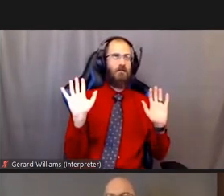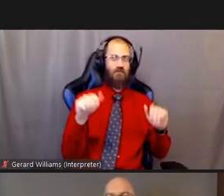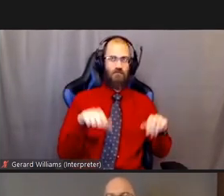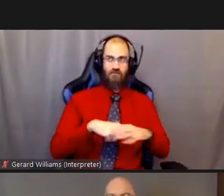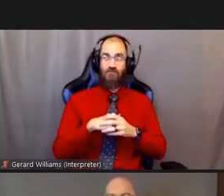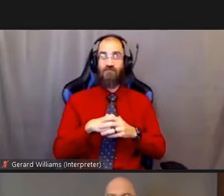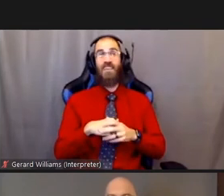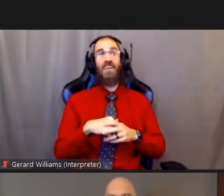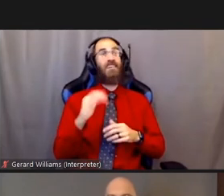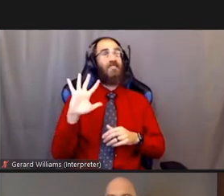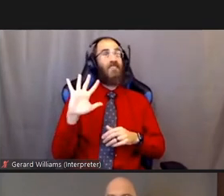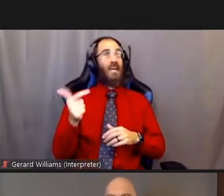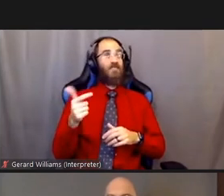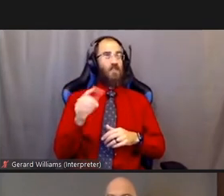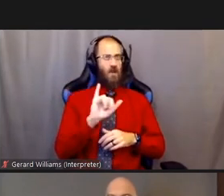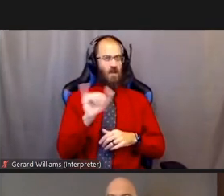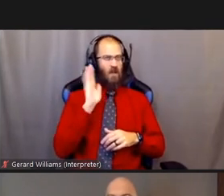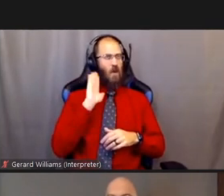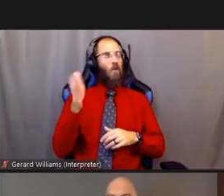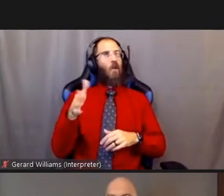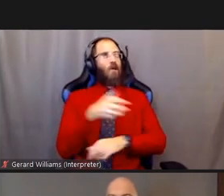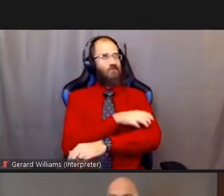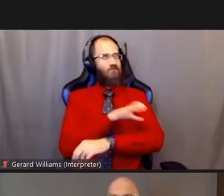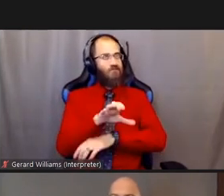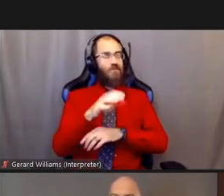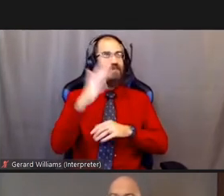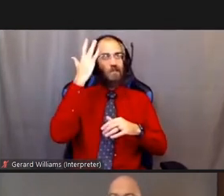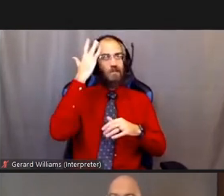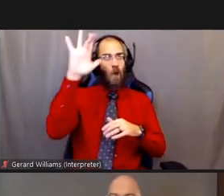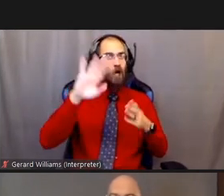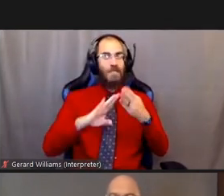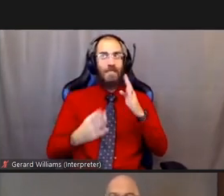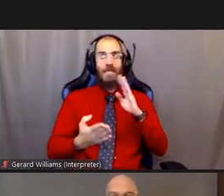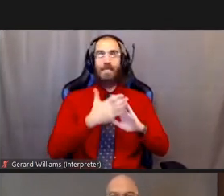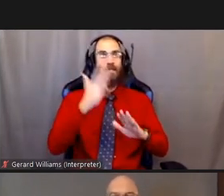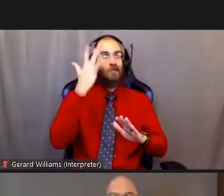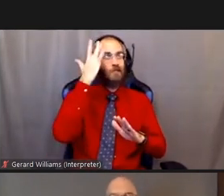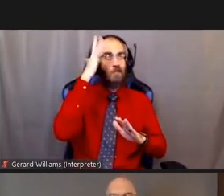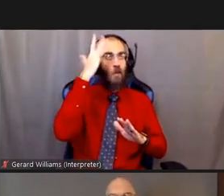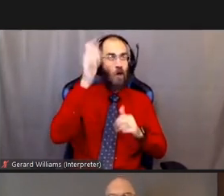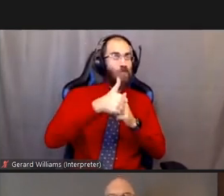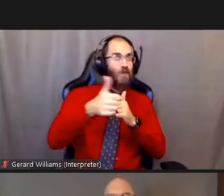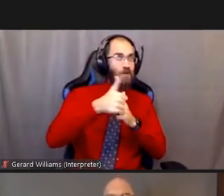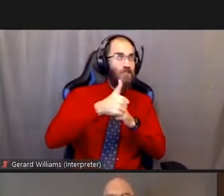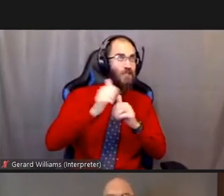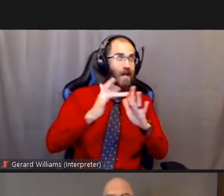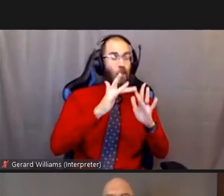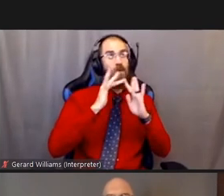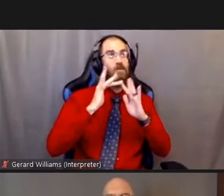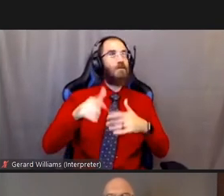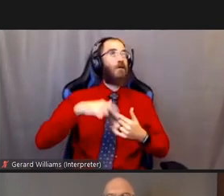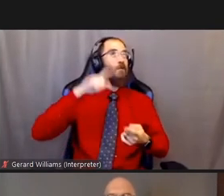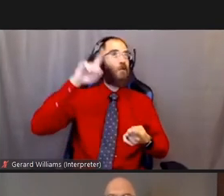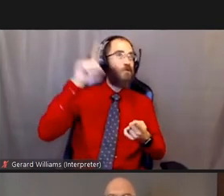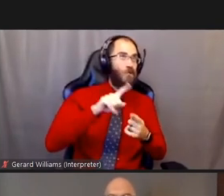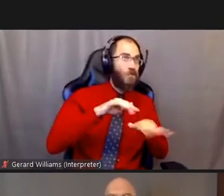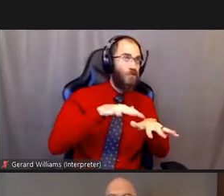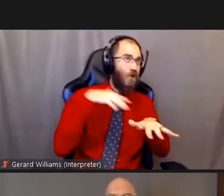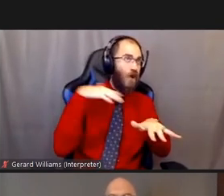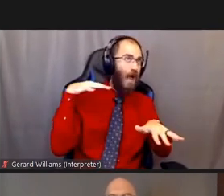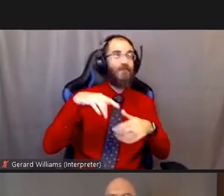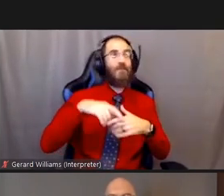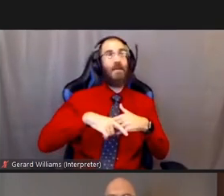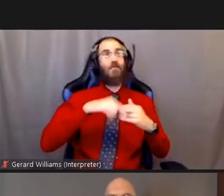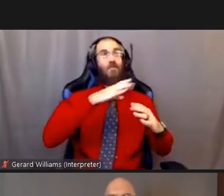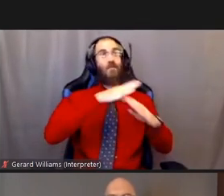5G will also enable smart cities and smart transportation networks that reduce traffic, prevent accidents, and limit